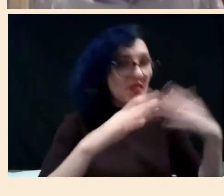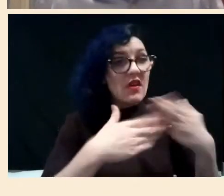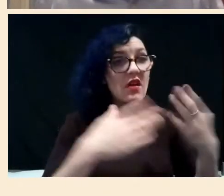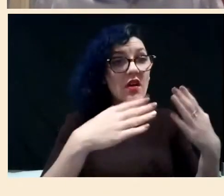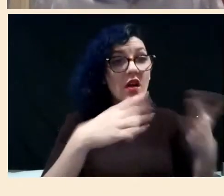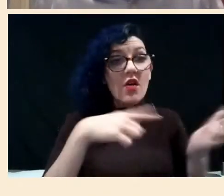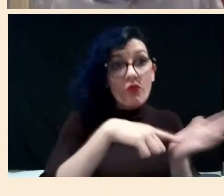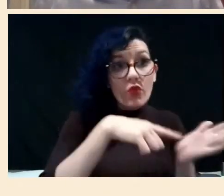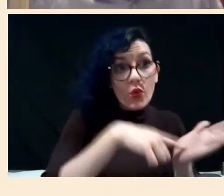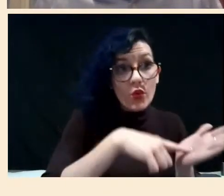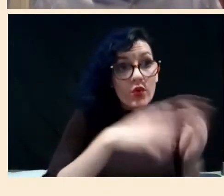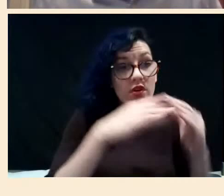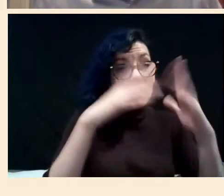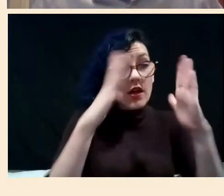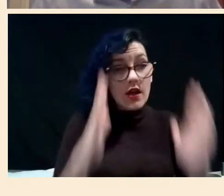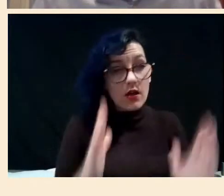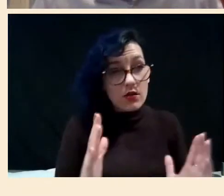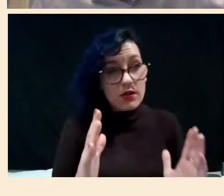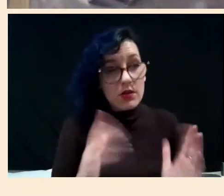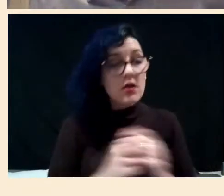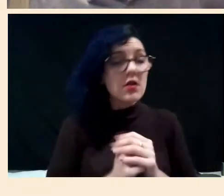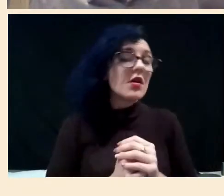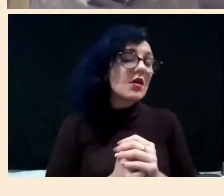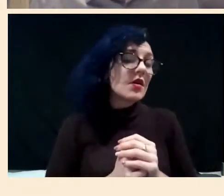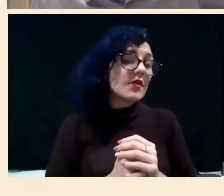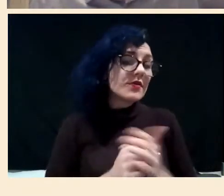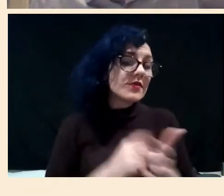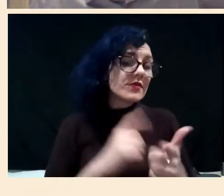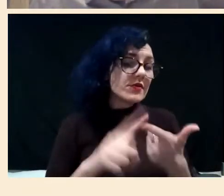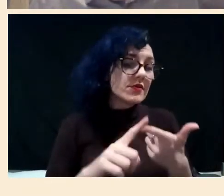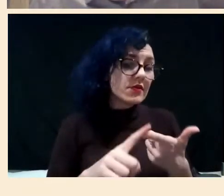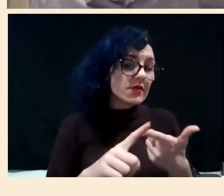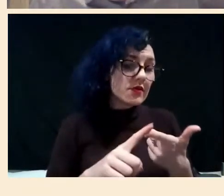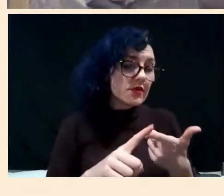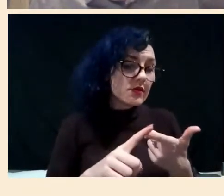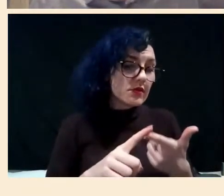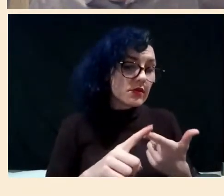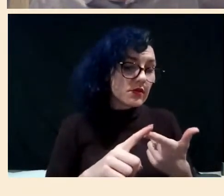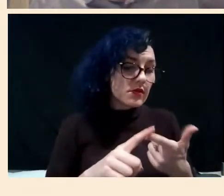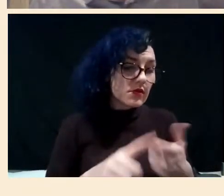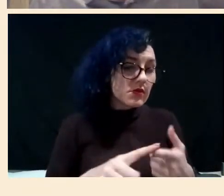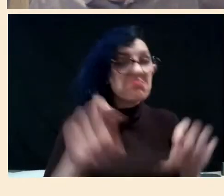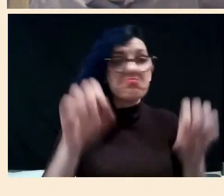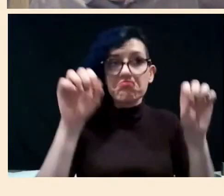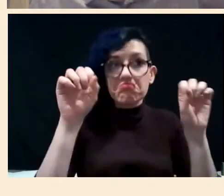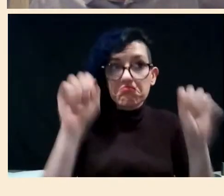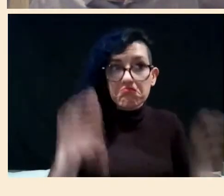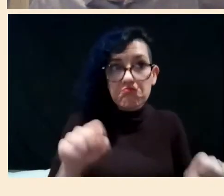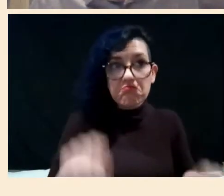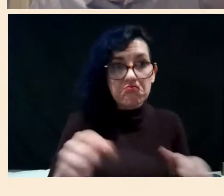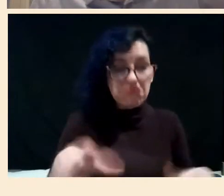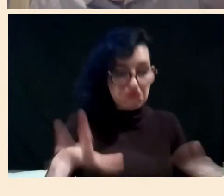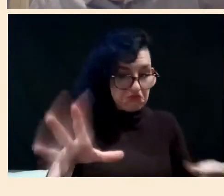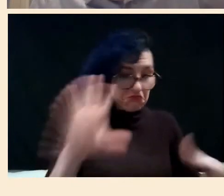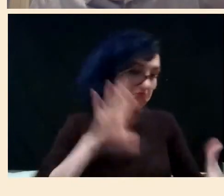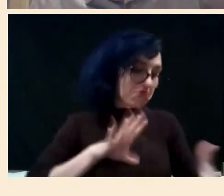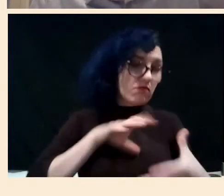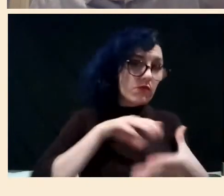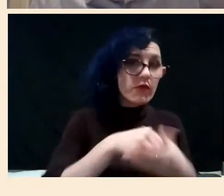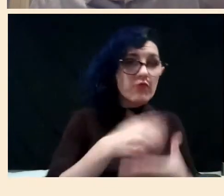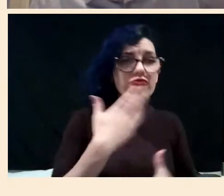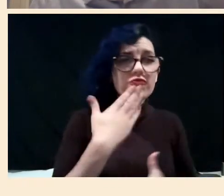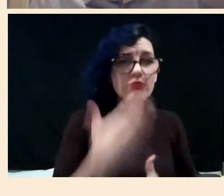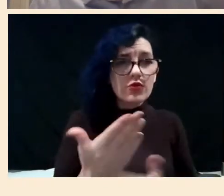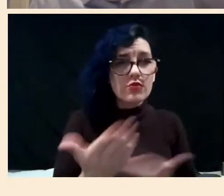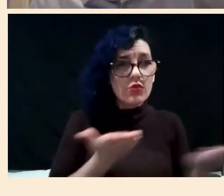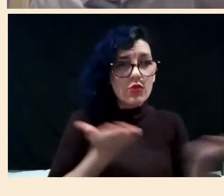Secretary Atkins, eligibility for public programs from Secretary of State Brown. There's a lot of good ones. Okay. Senator Thatcher, she